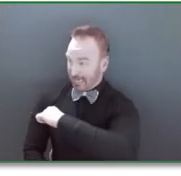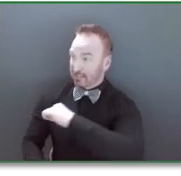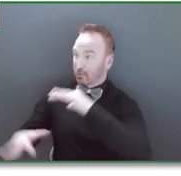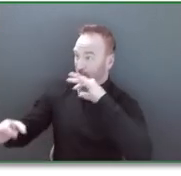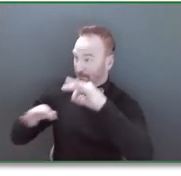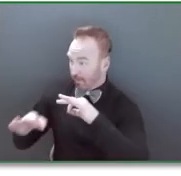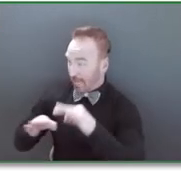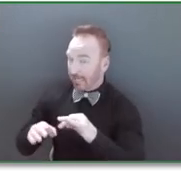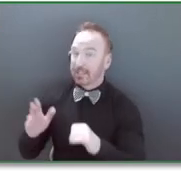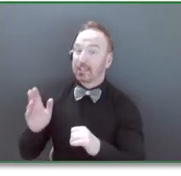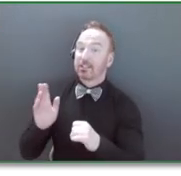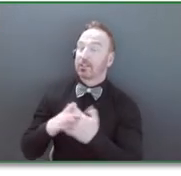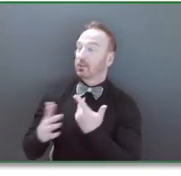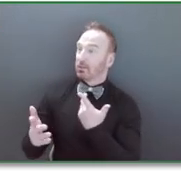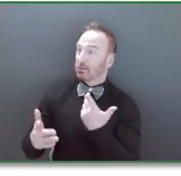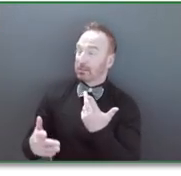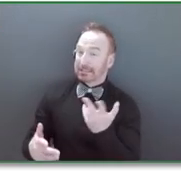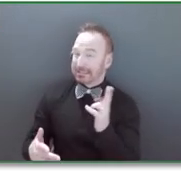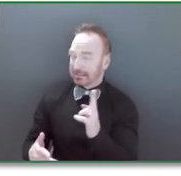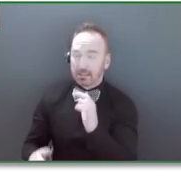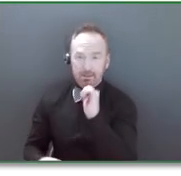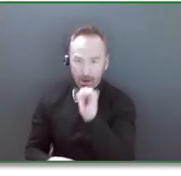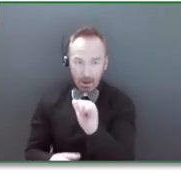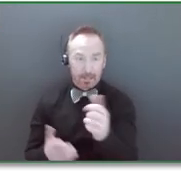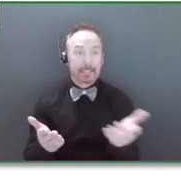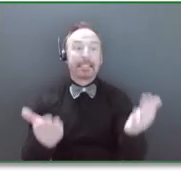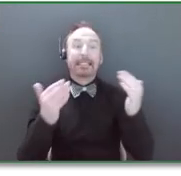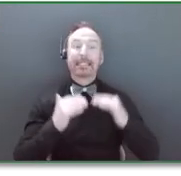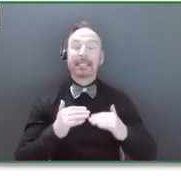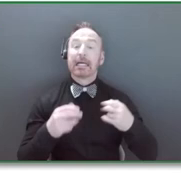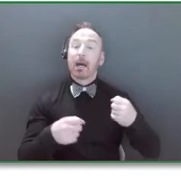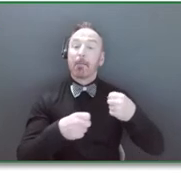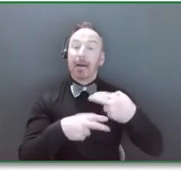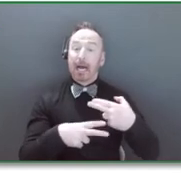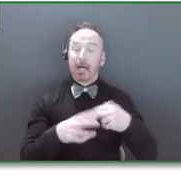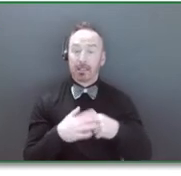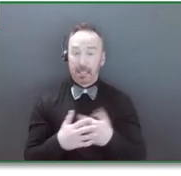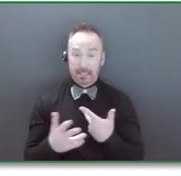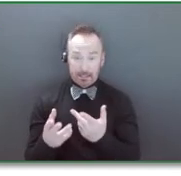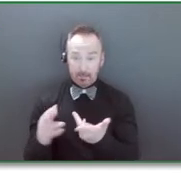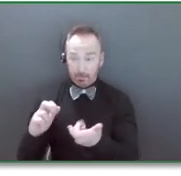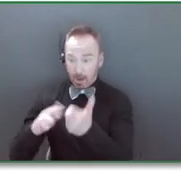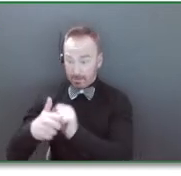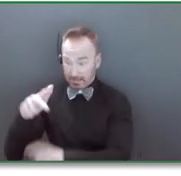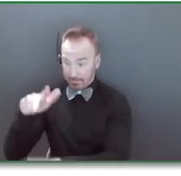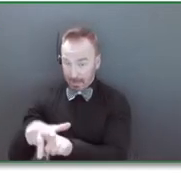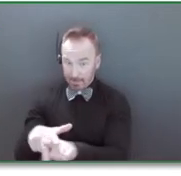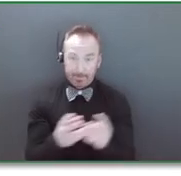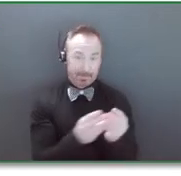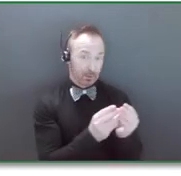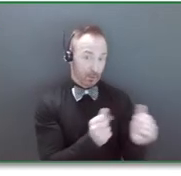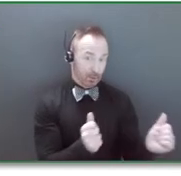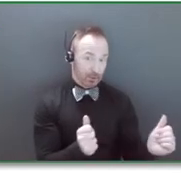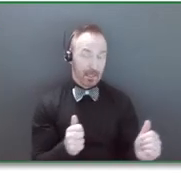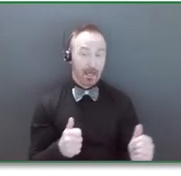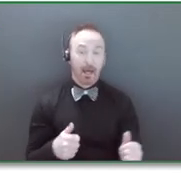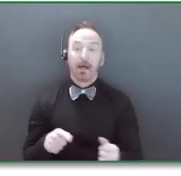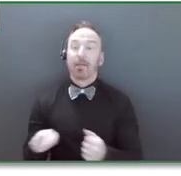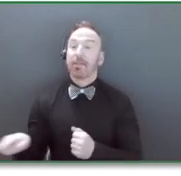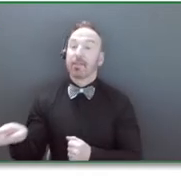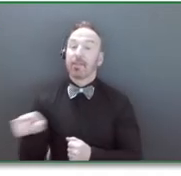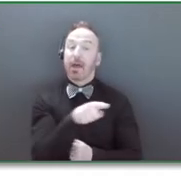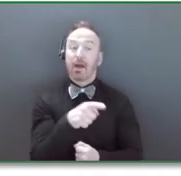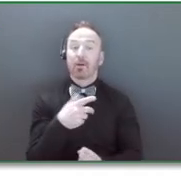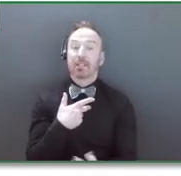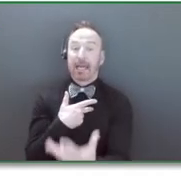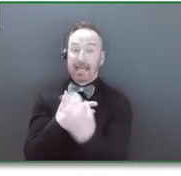Next, we move from problems to possible solutions. Key solutions provided by our participants to overcome the barriers they had previously identified